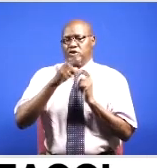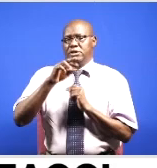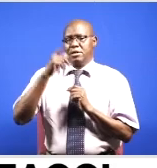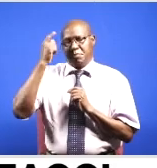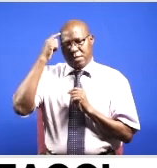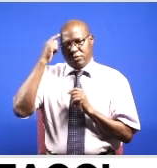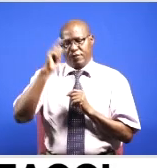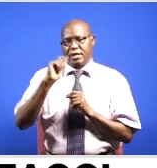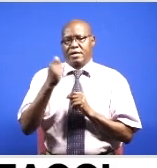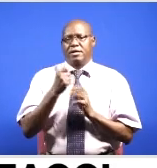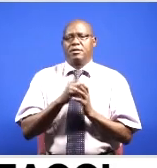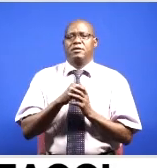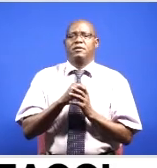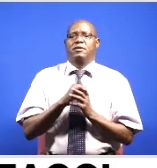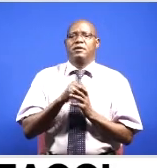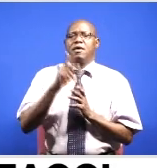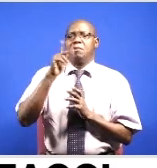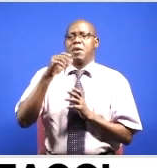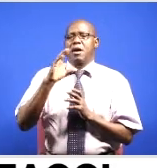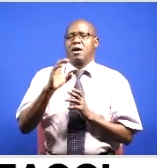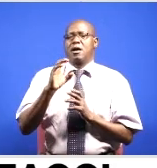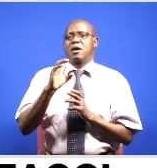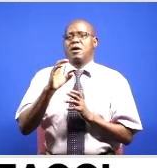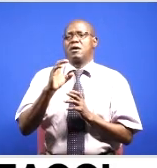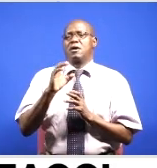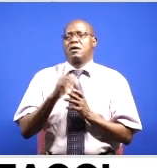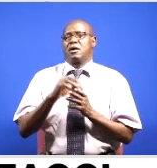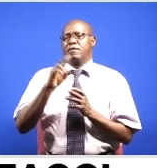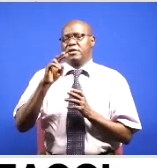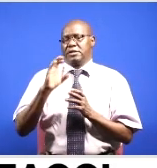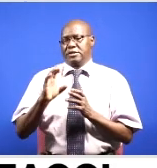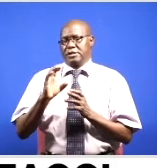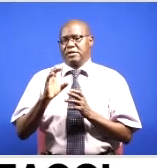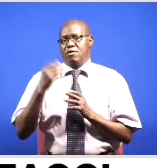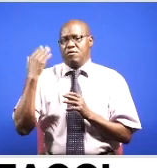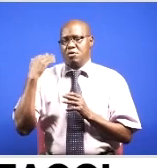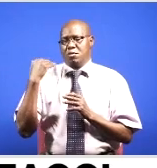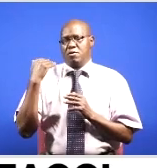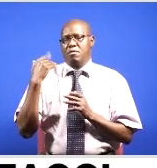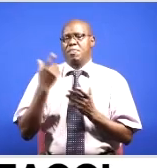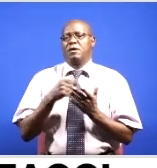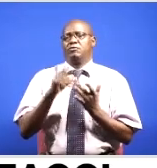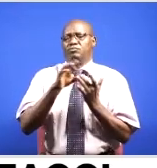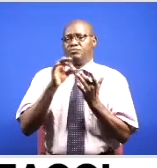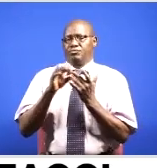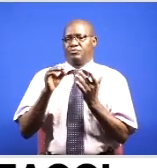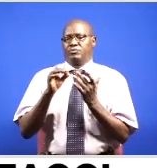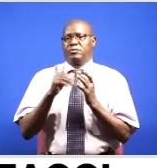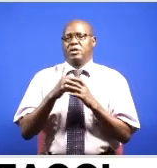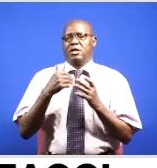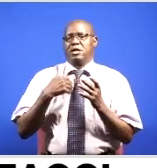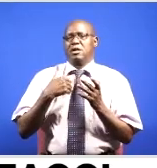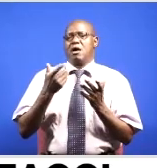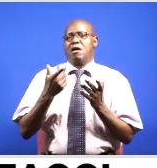immediate Pan-African Christian University PAC Vice Chancellor's nomination comes after a competitive recruitment process, outsmarting former Makueni